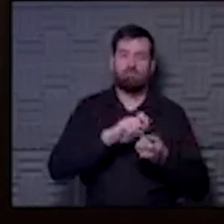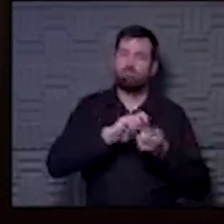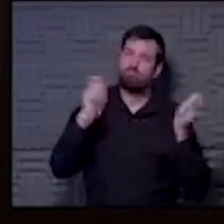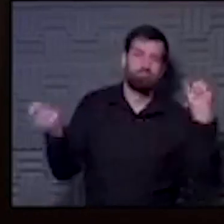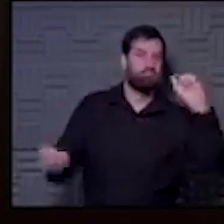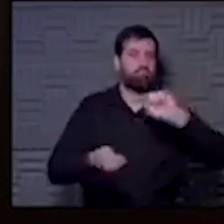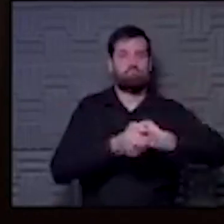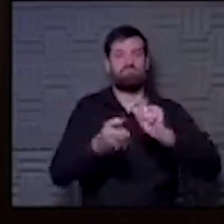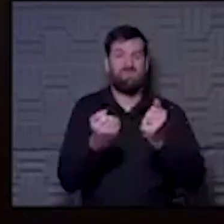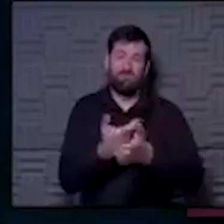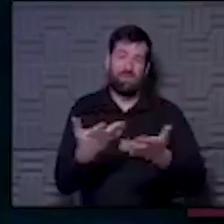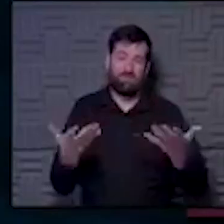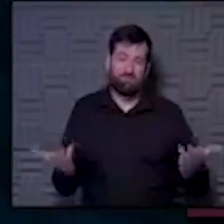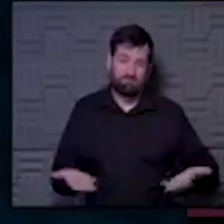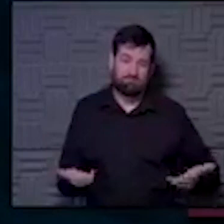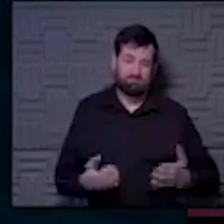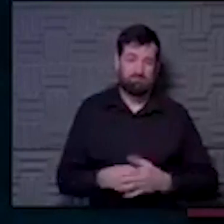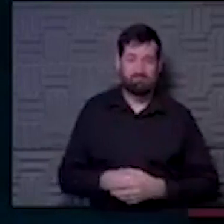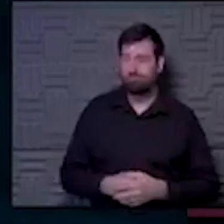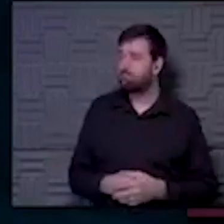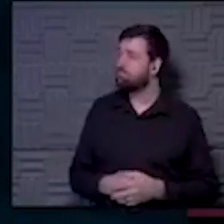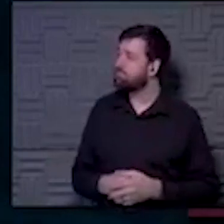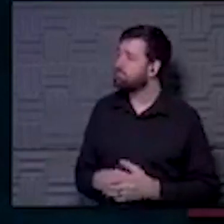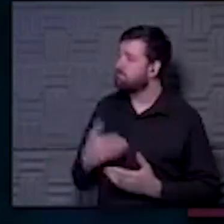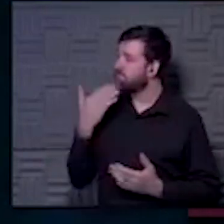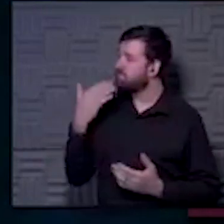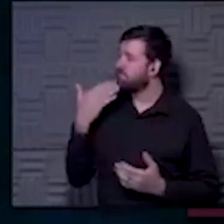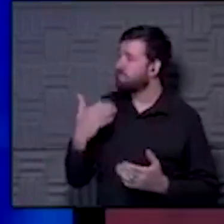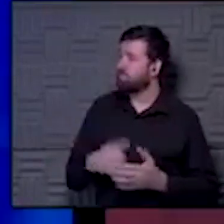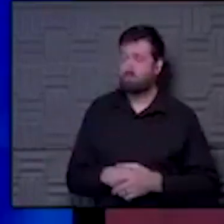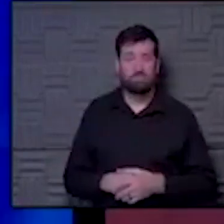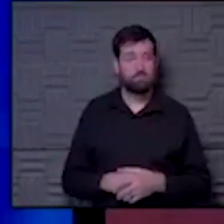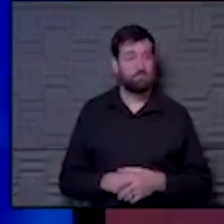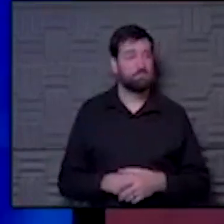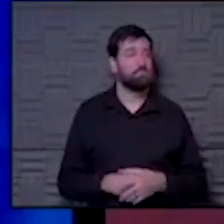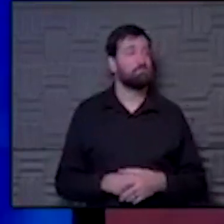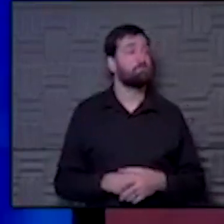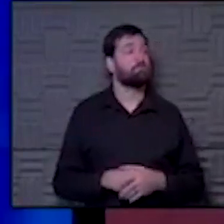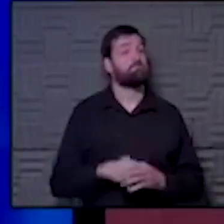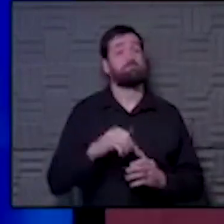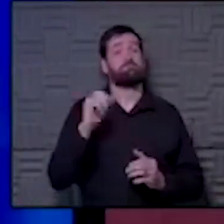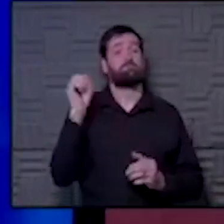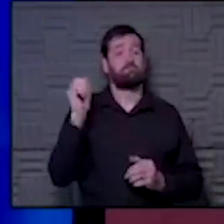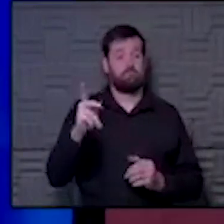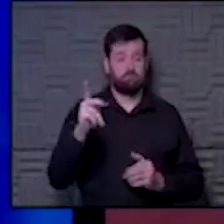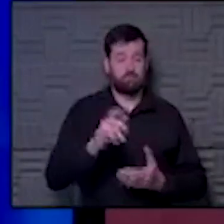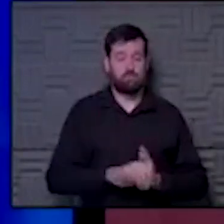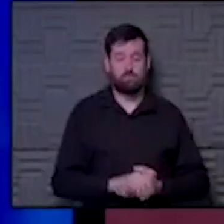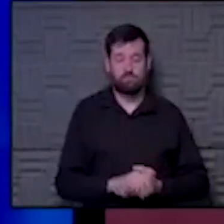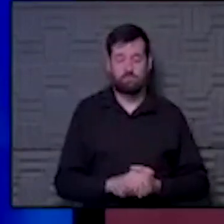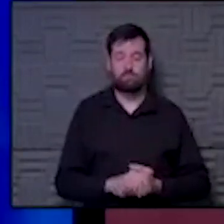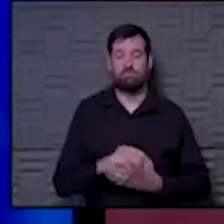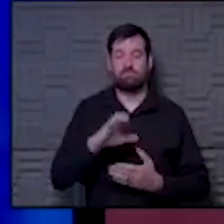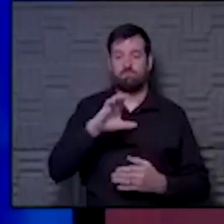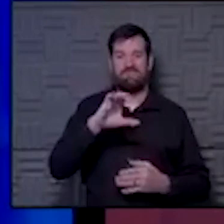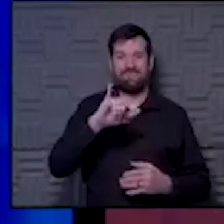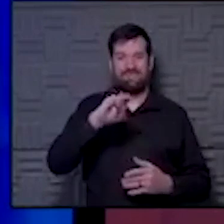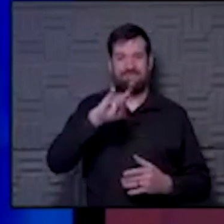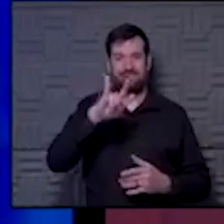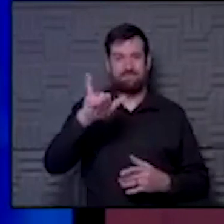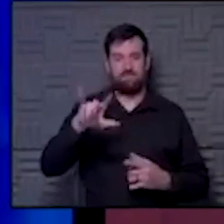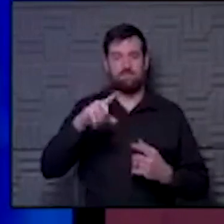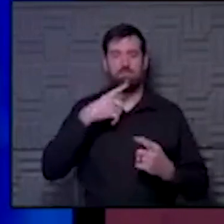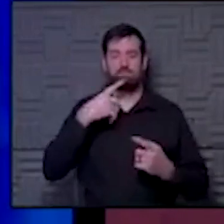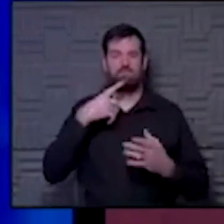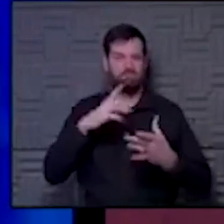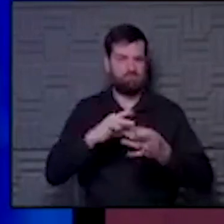scene in the state. Okay, thank you. Okay, so Cindy says, when I wear